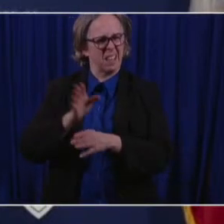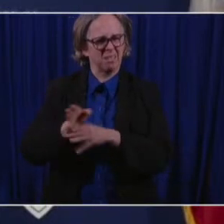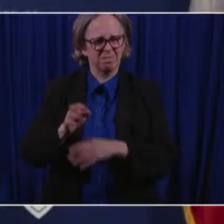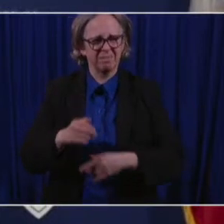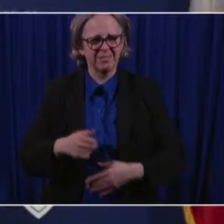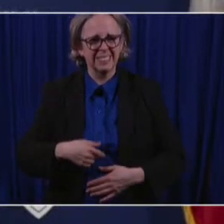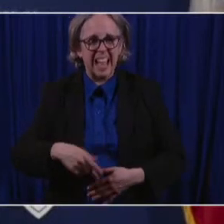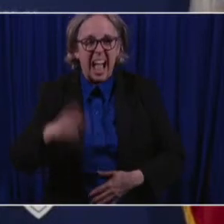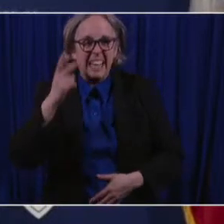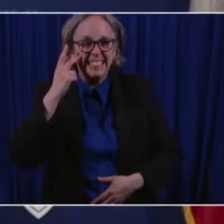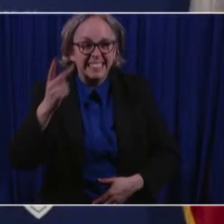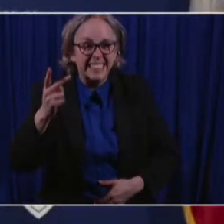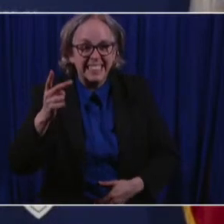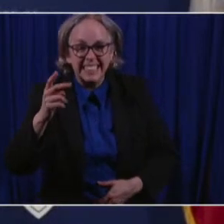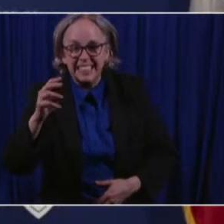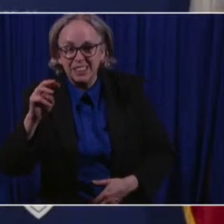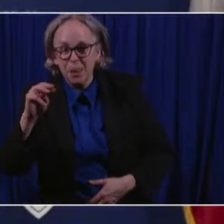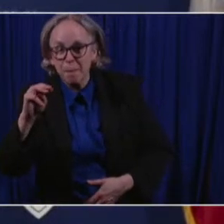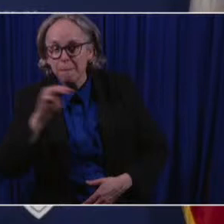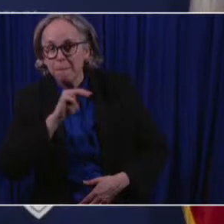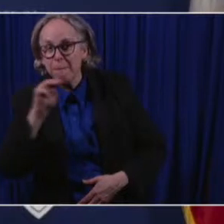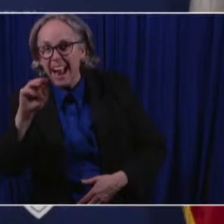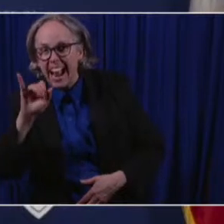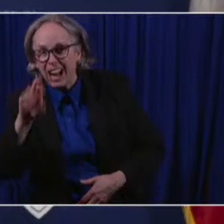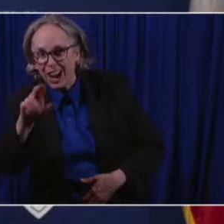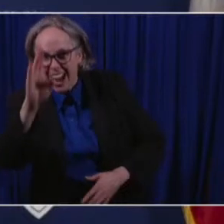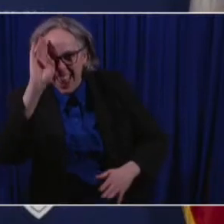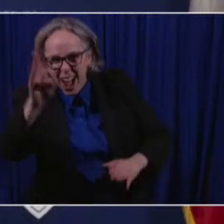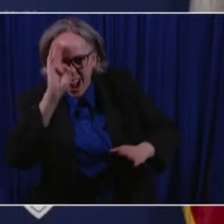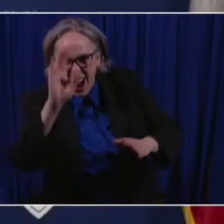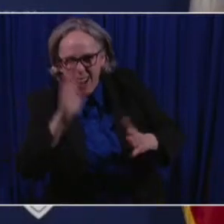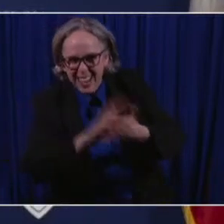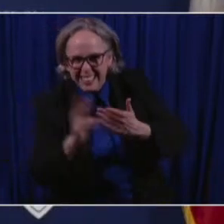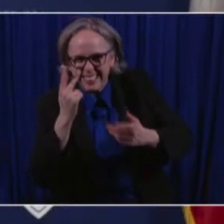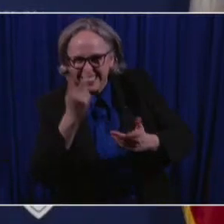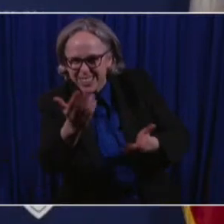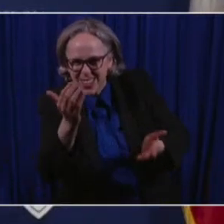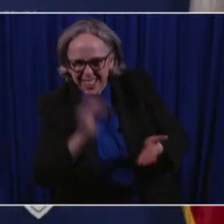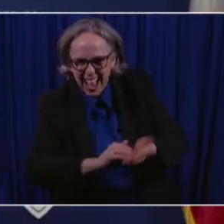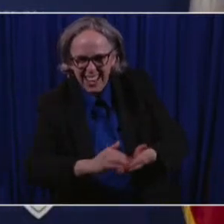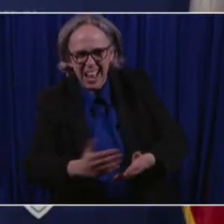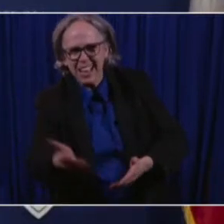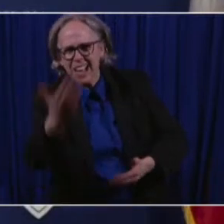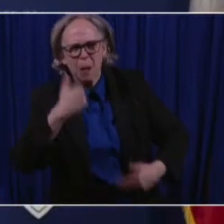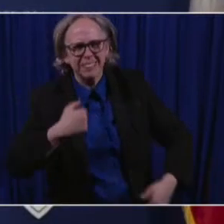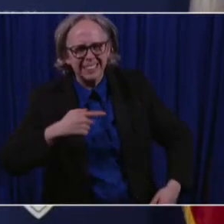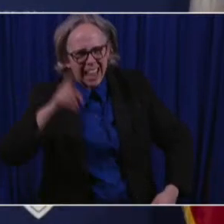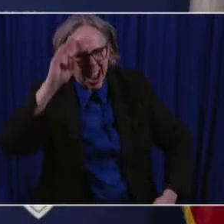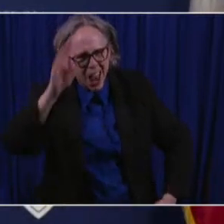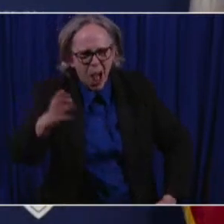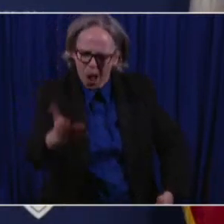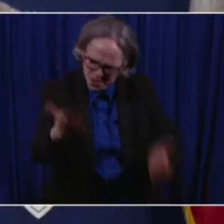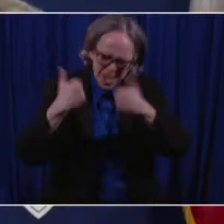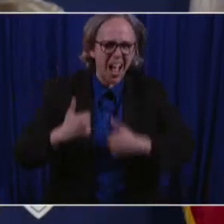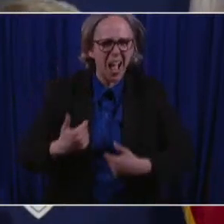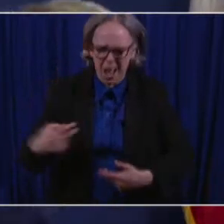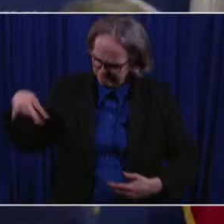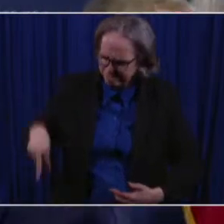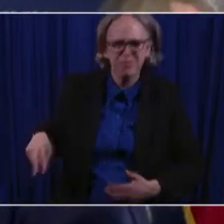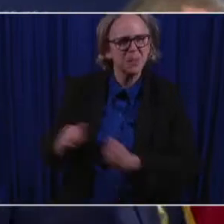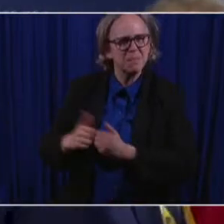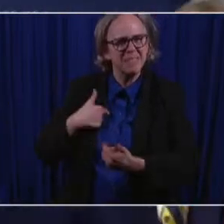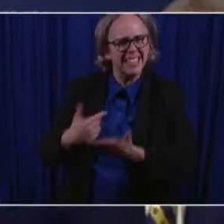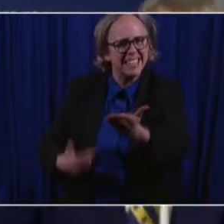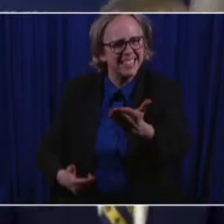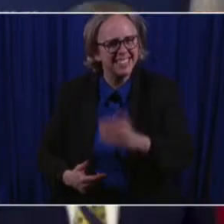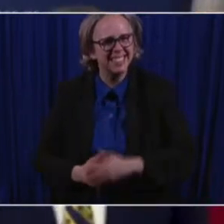you? Come up. Come up and say hi. Come on. Stand up here. Come on. I just